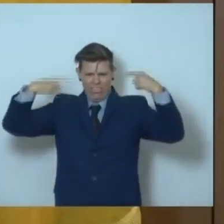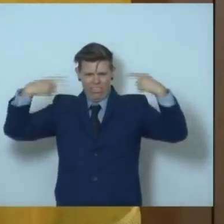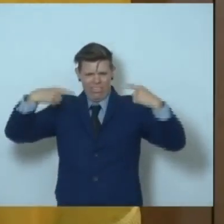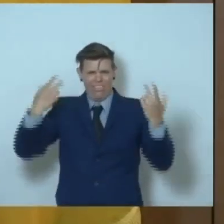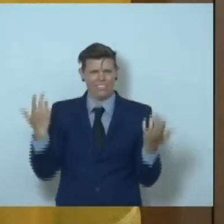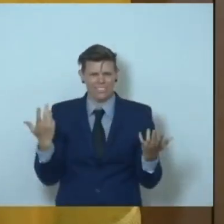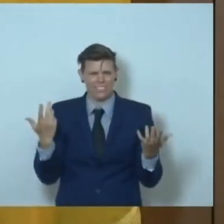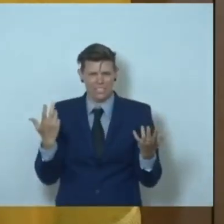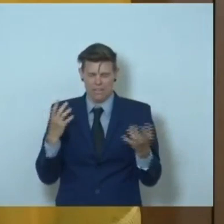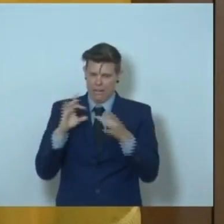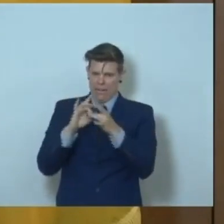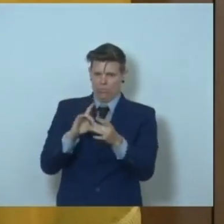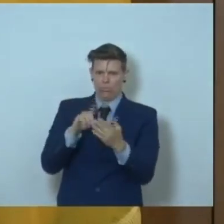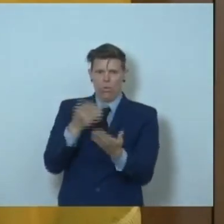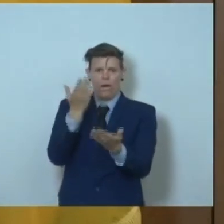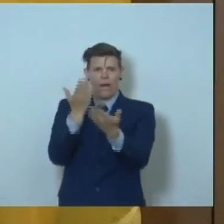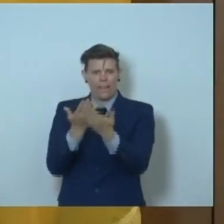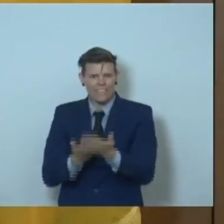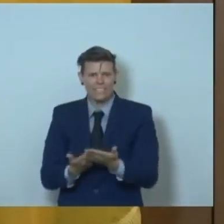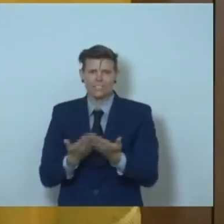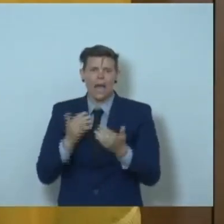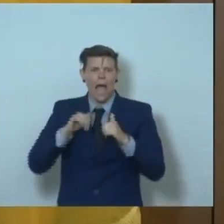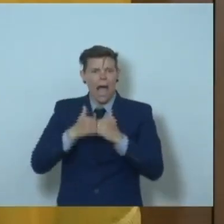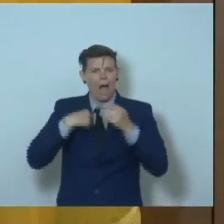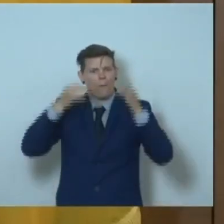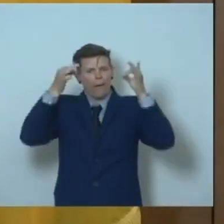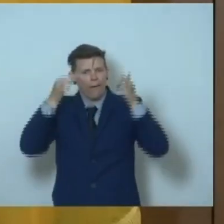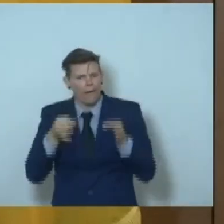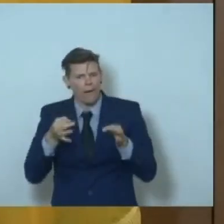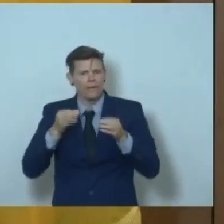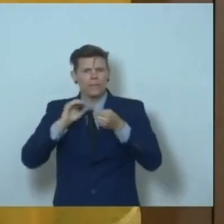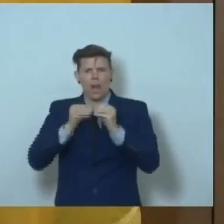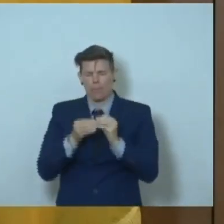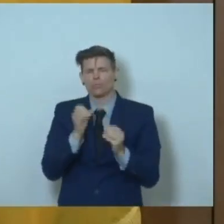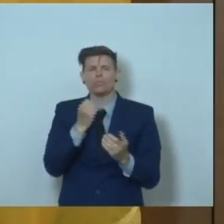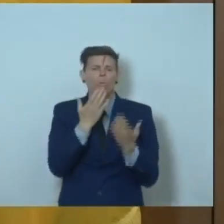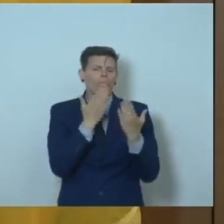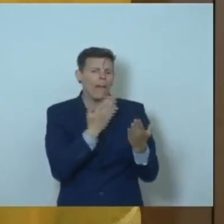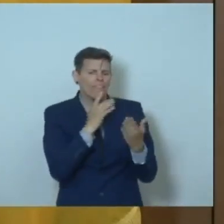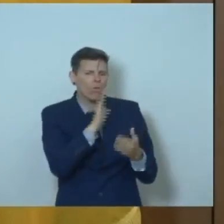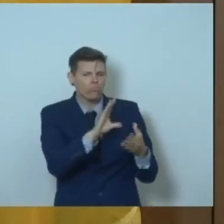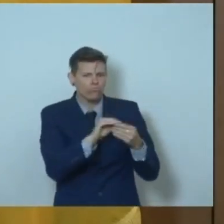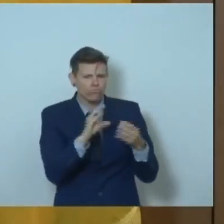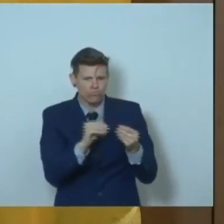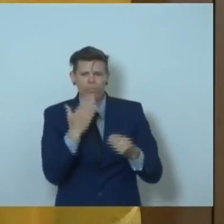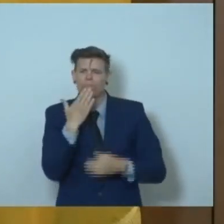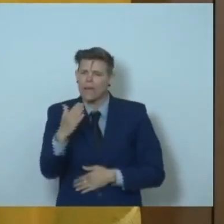evidence-based experts to determine how you use that information. So thank you. Good conversation, Julia.